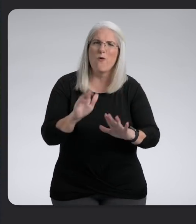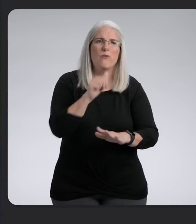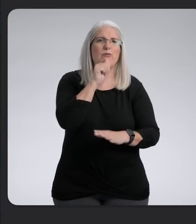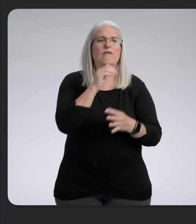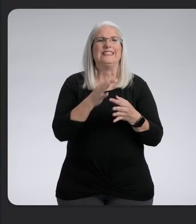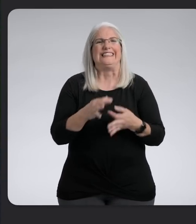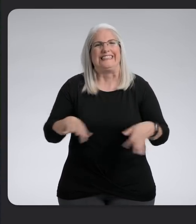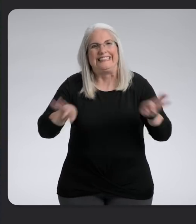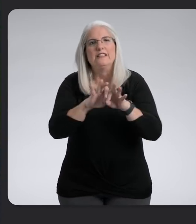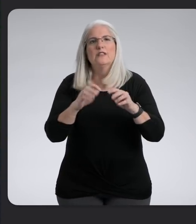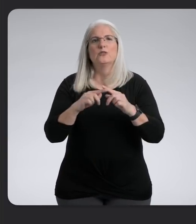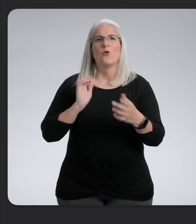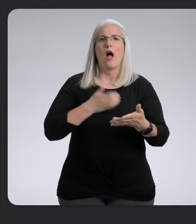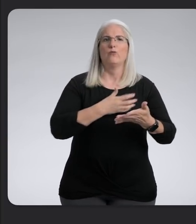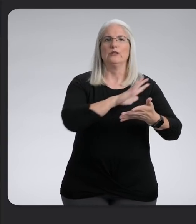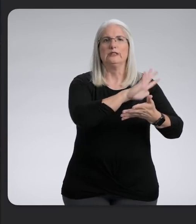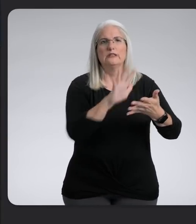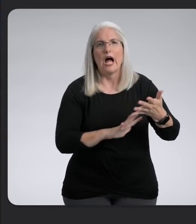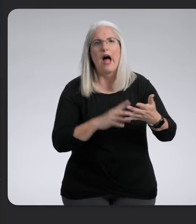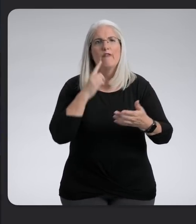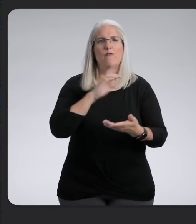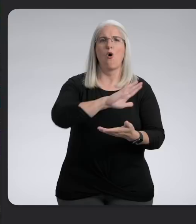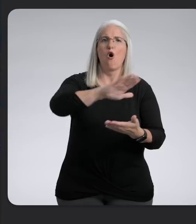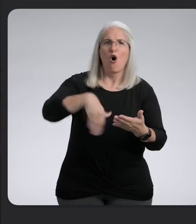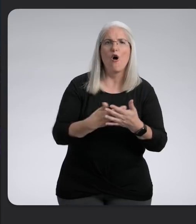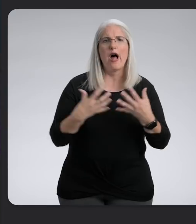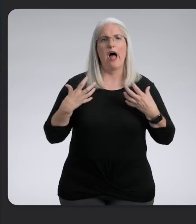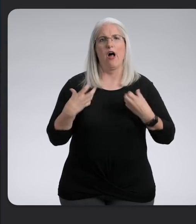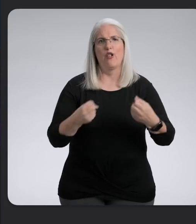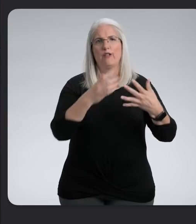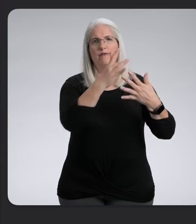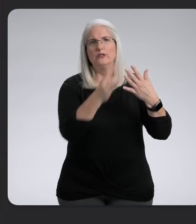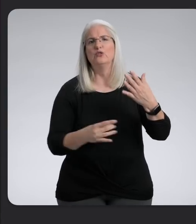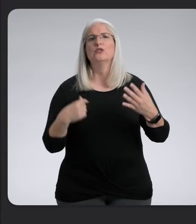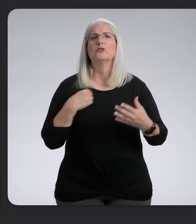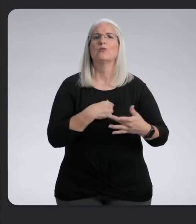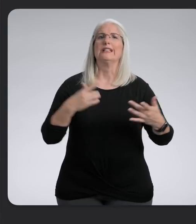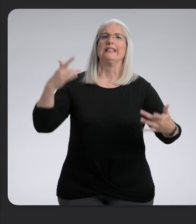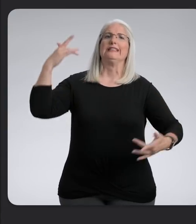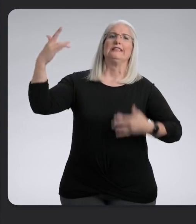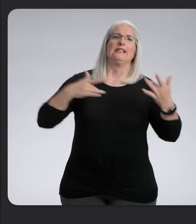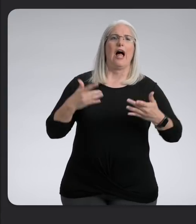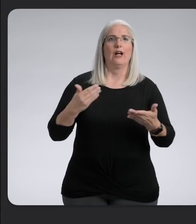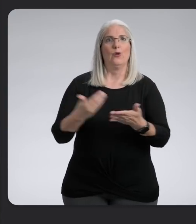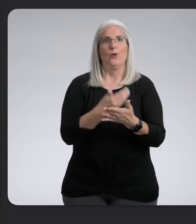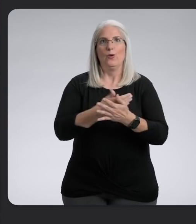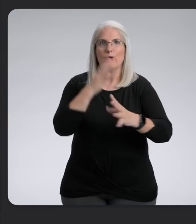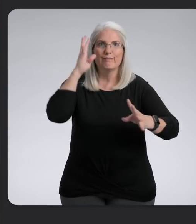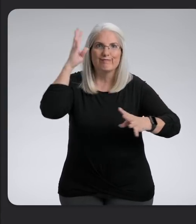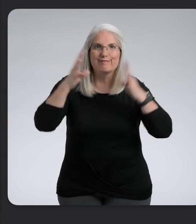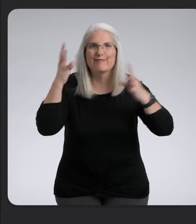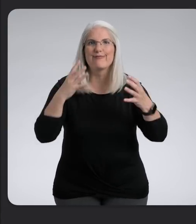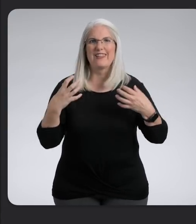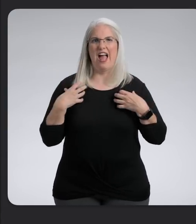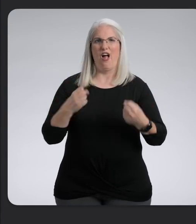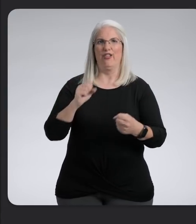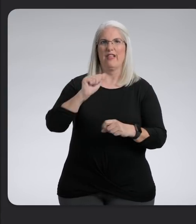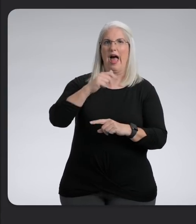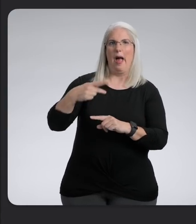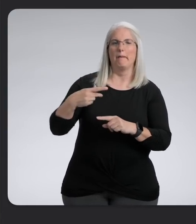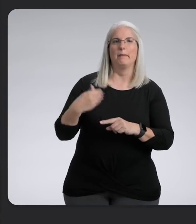across all of our health features. We're so excited for what's coming in health. A first-of-its-kind metric to assess fall